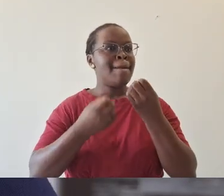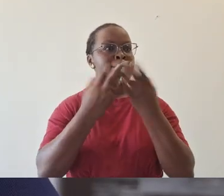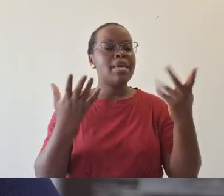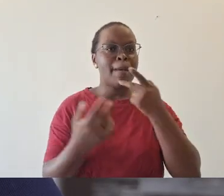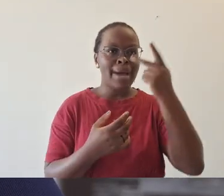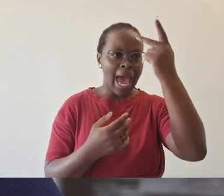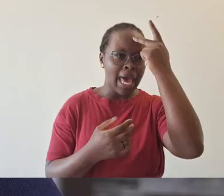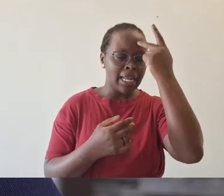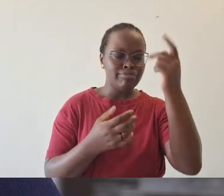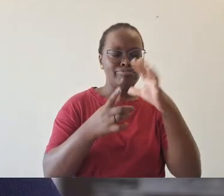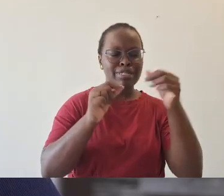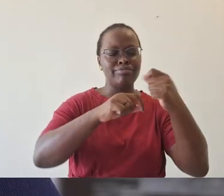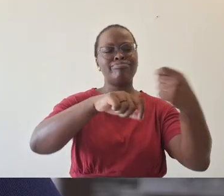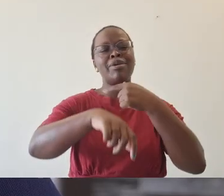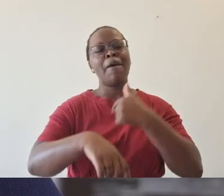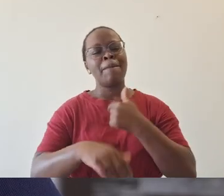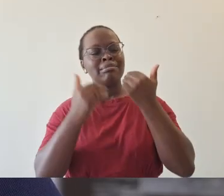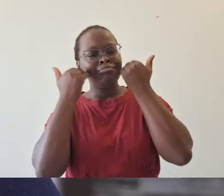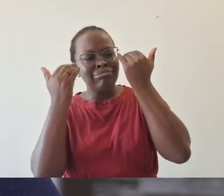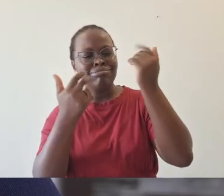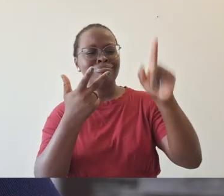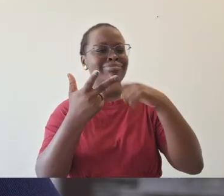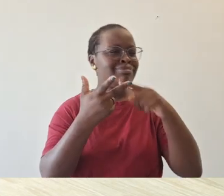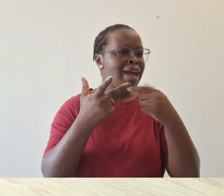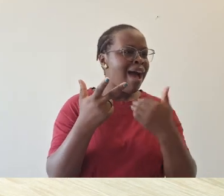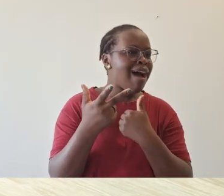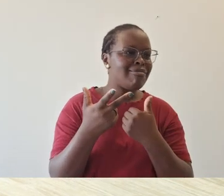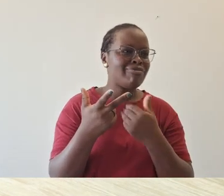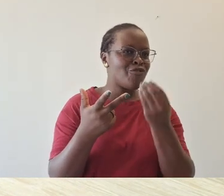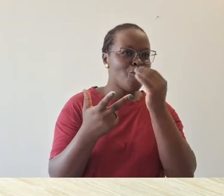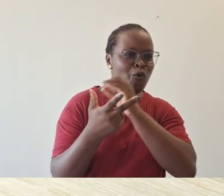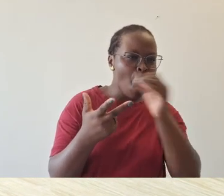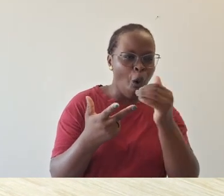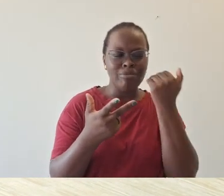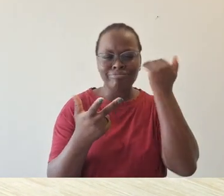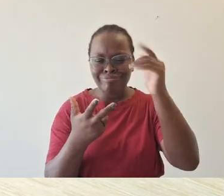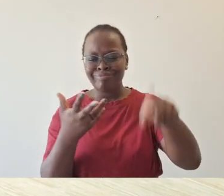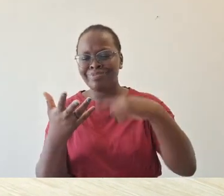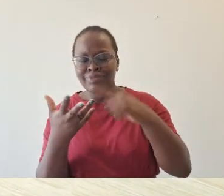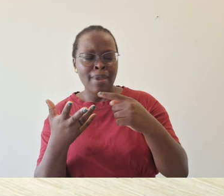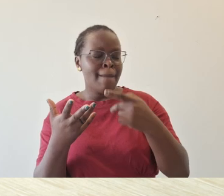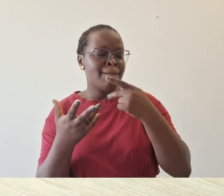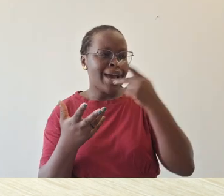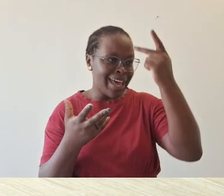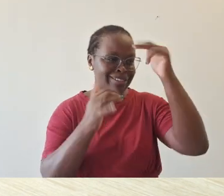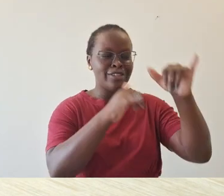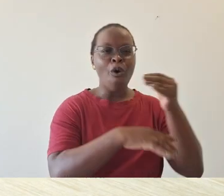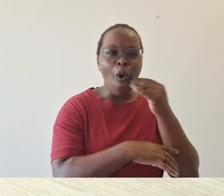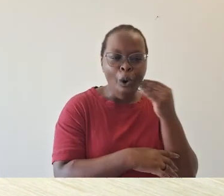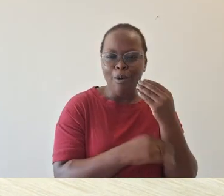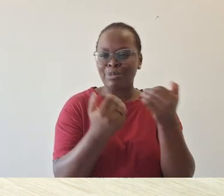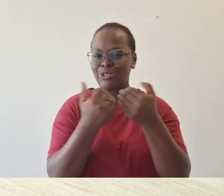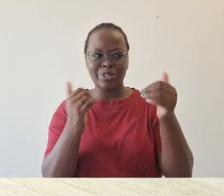in. Are you all okay today? Because it was also an interesting time, right? Everybody, children and parents were home from school. The parents were